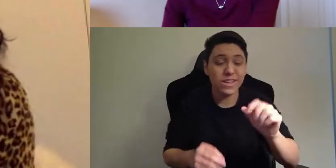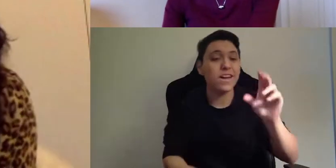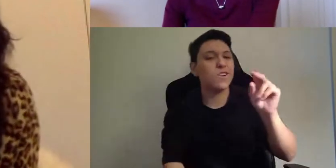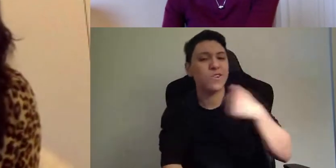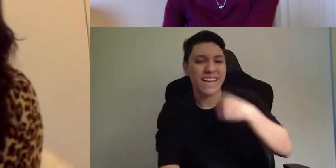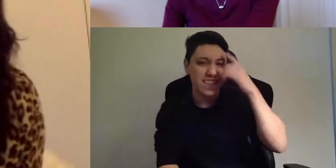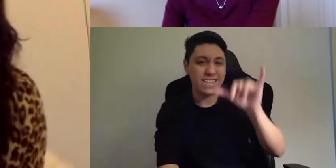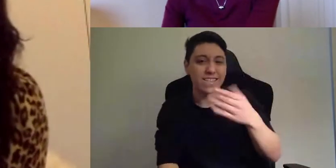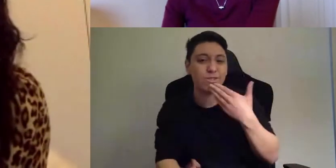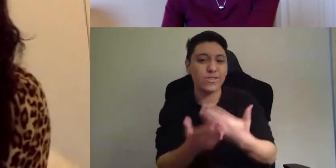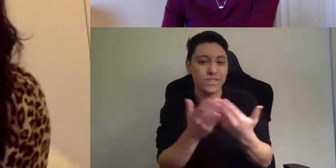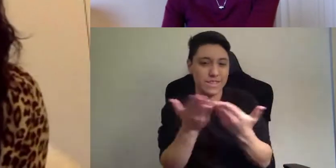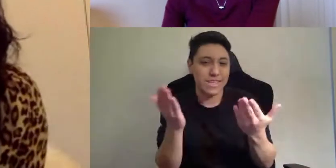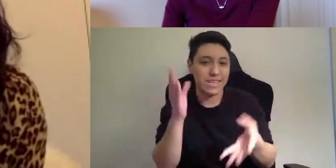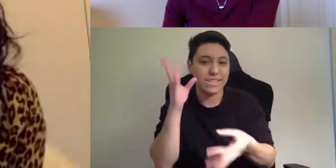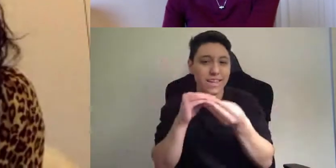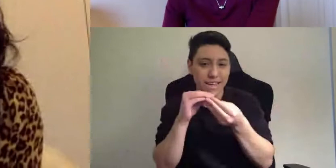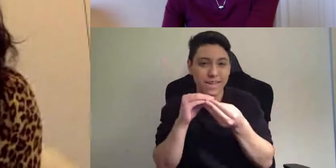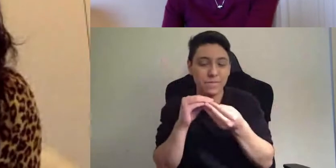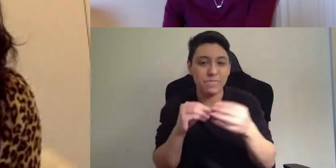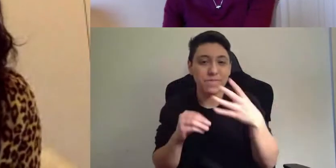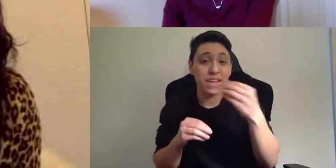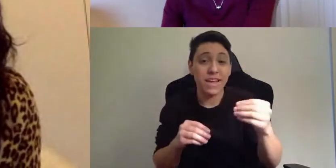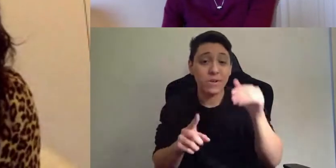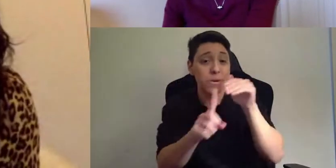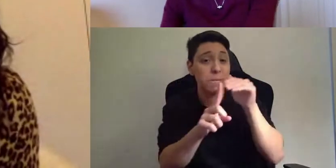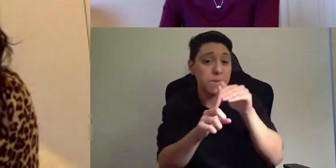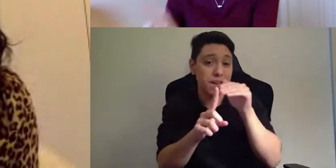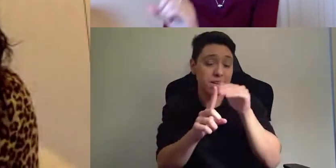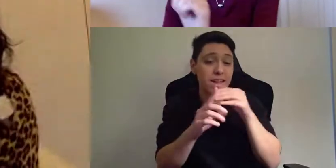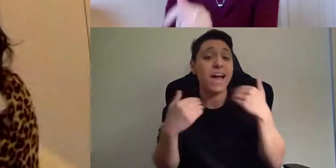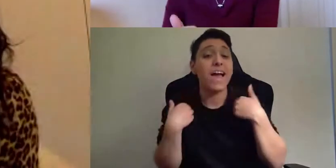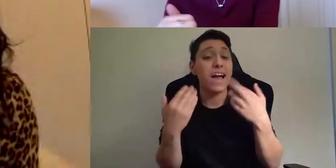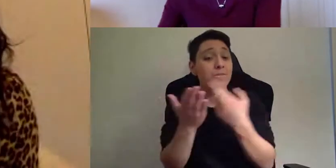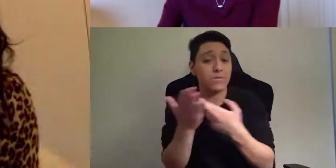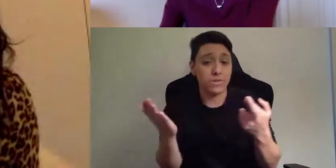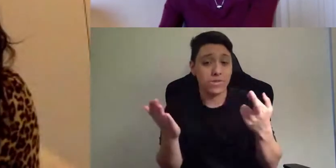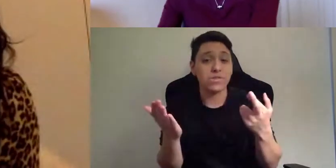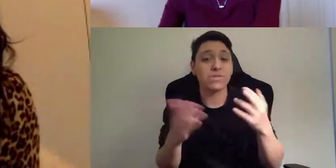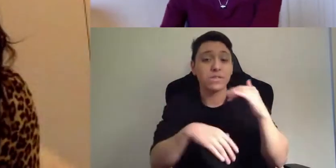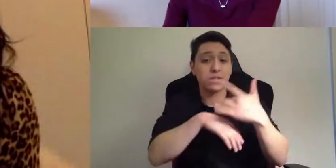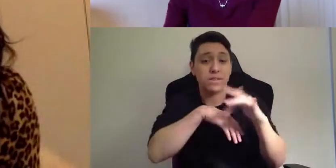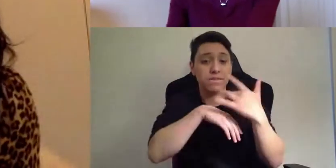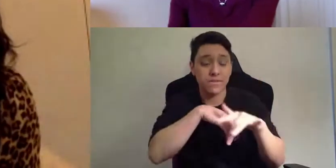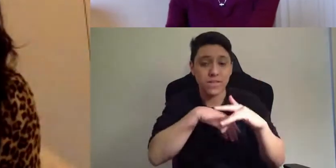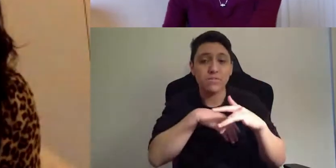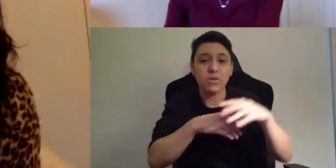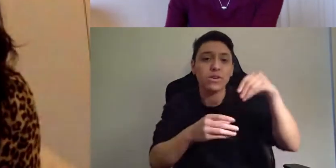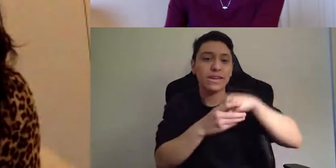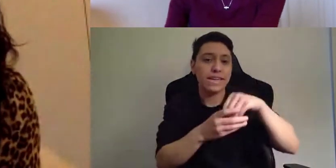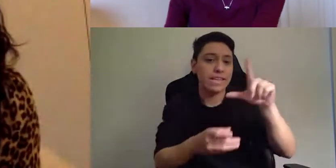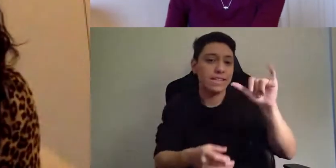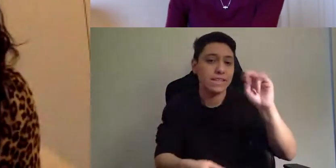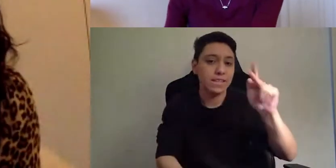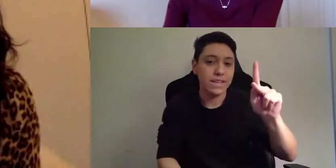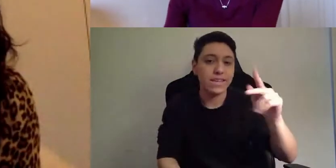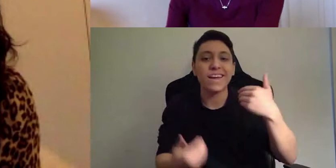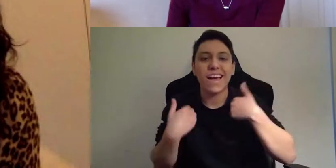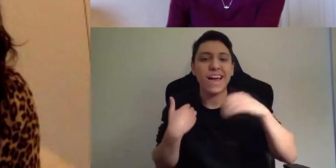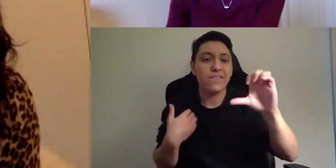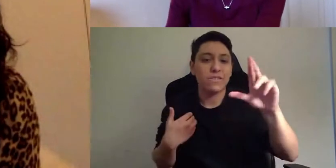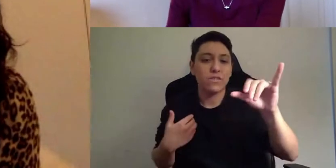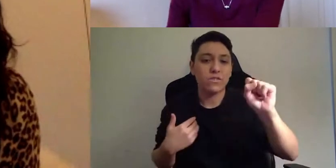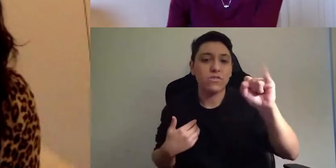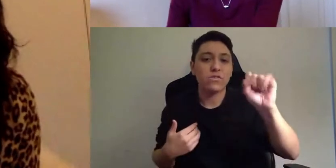a good thing to add. And just a reminder, too, that there are resources down below. The crisis line is one of them, and